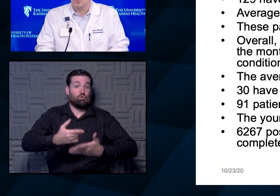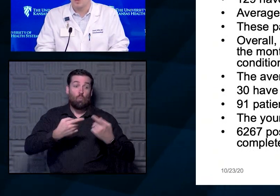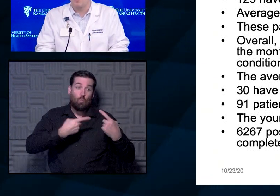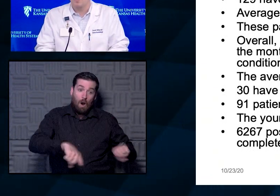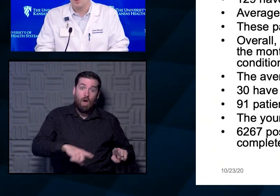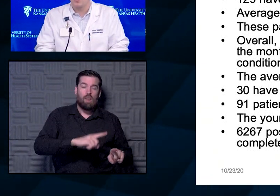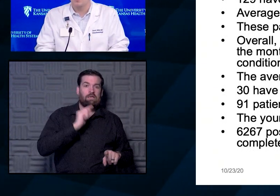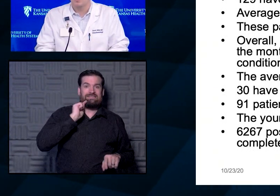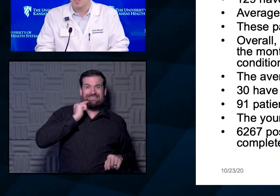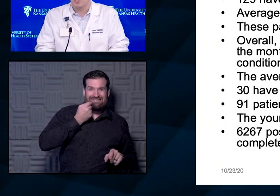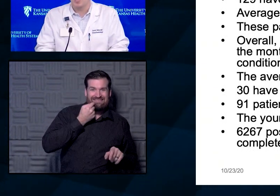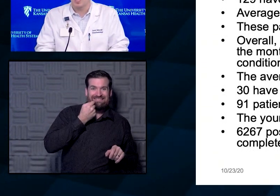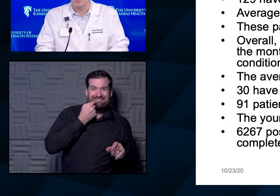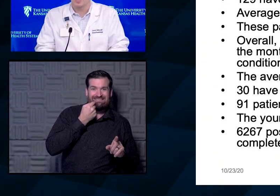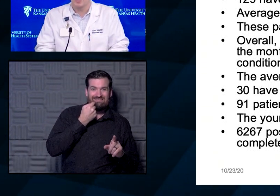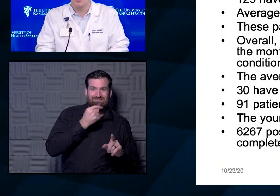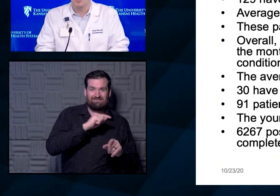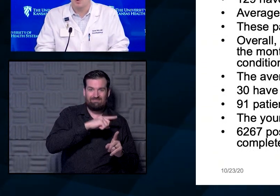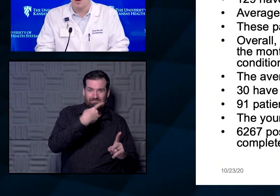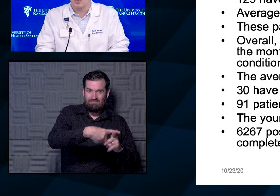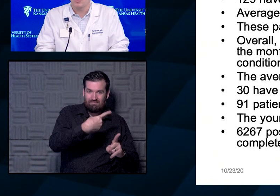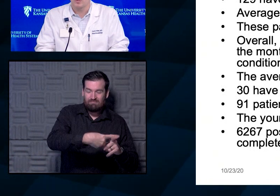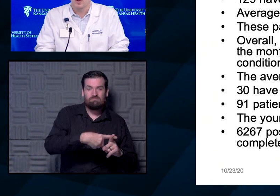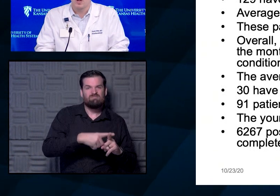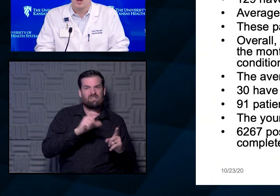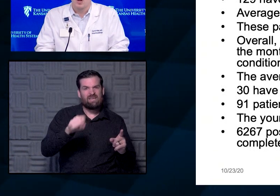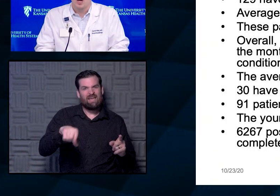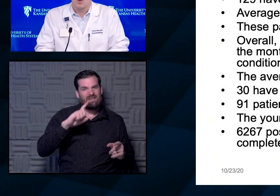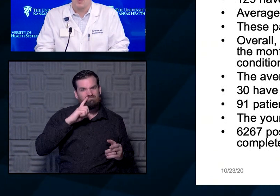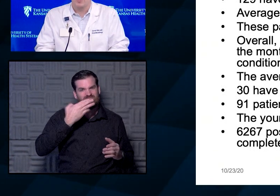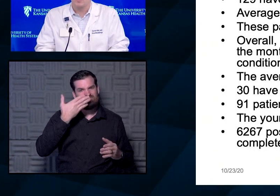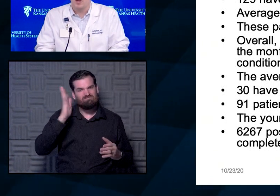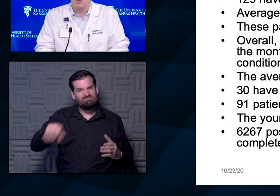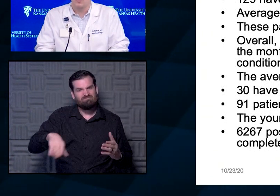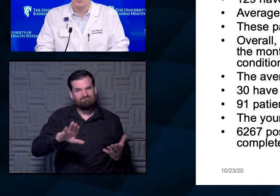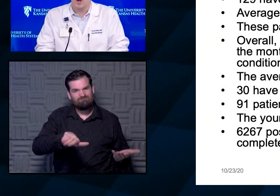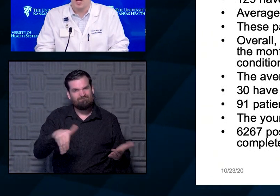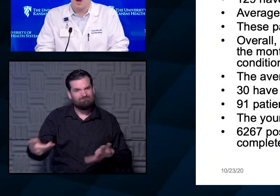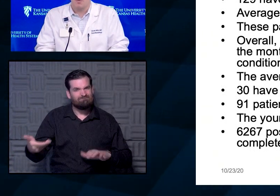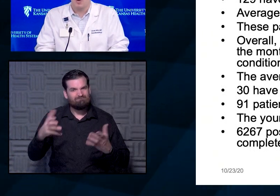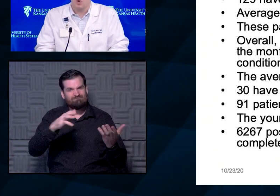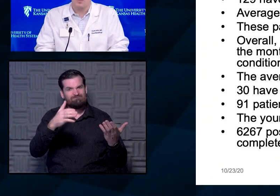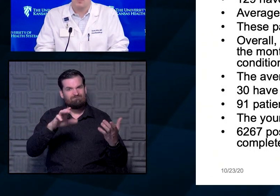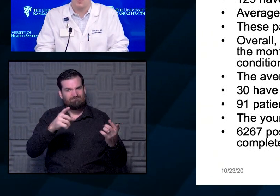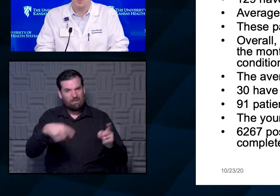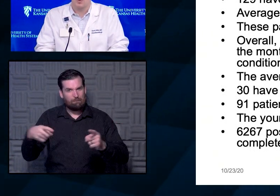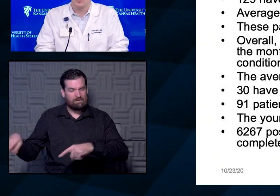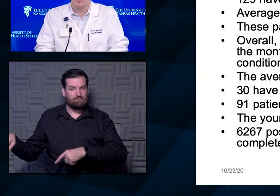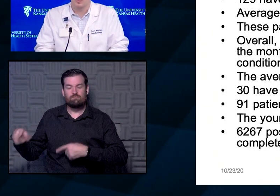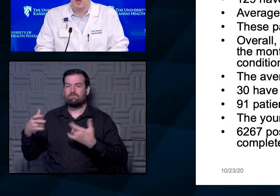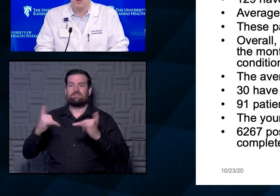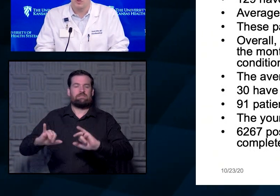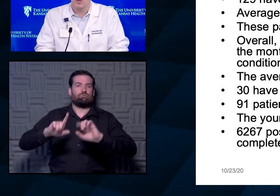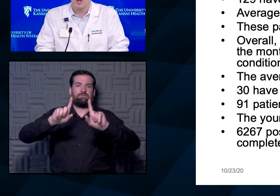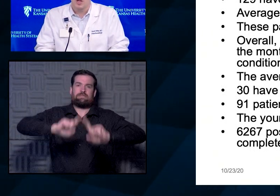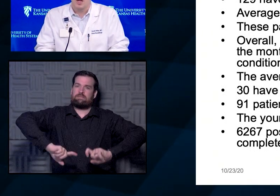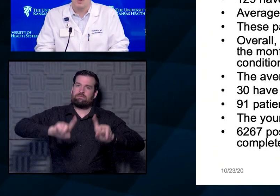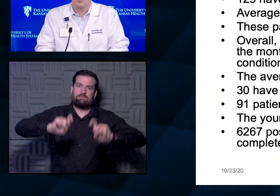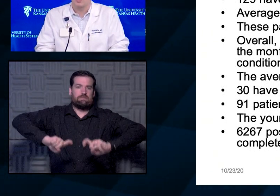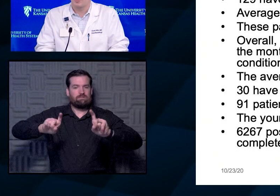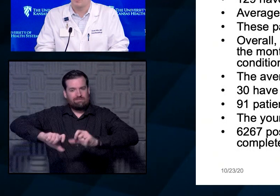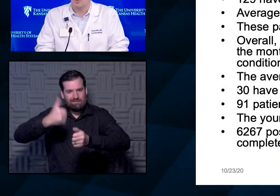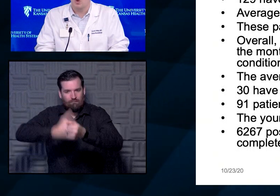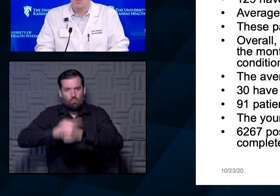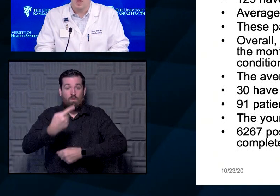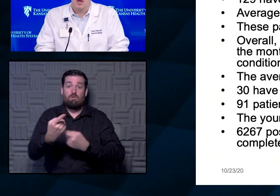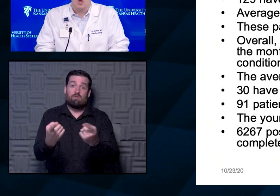infected with COVID, even if you're asymptomatic, can lead to poor outcomes, we continue to screen everyone for those procedures